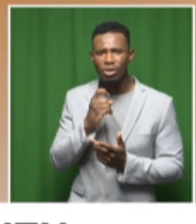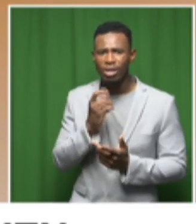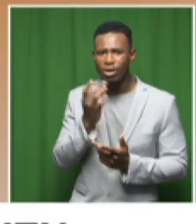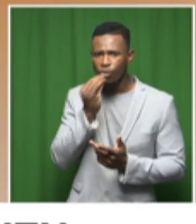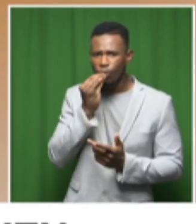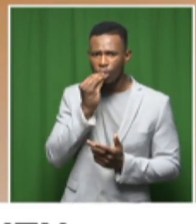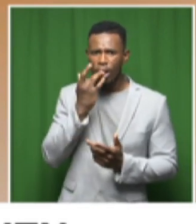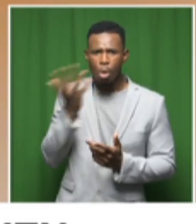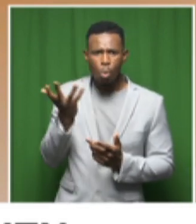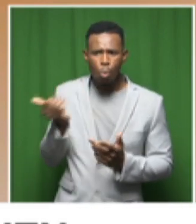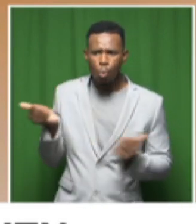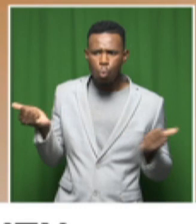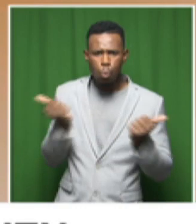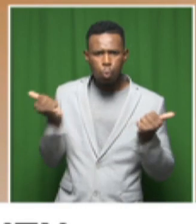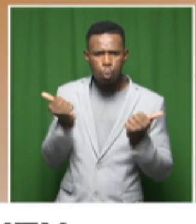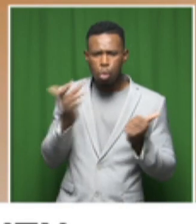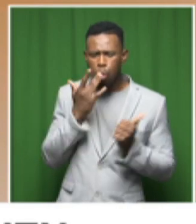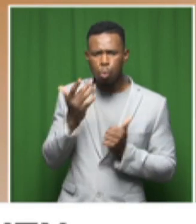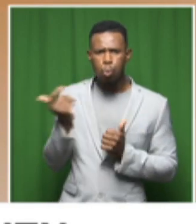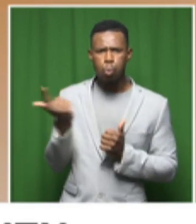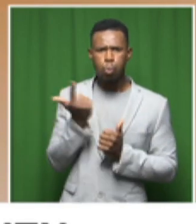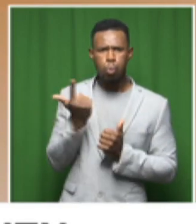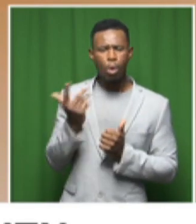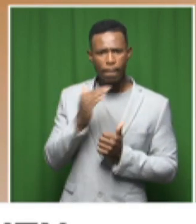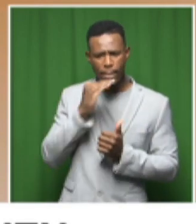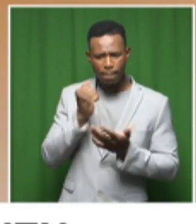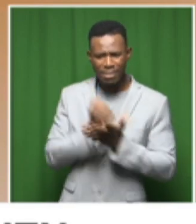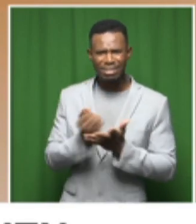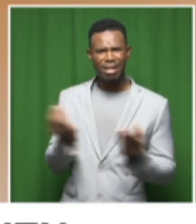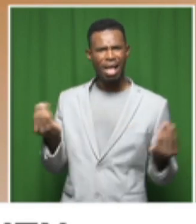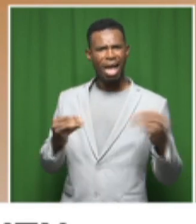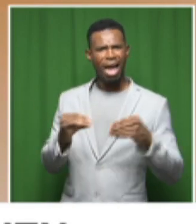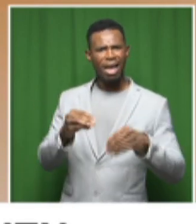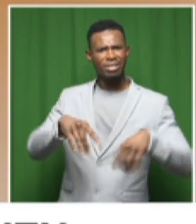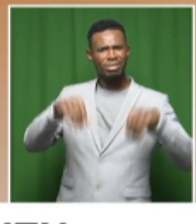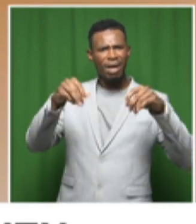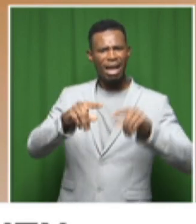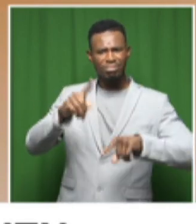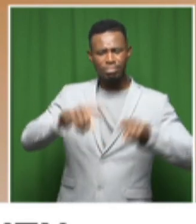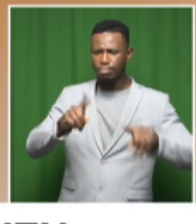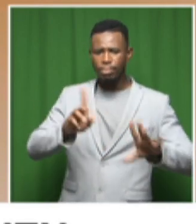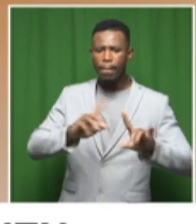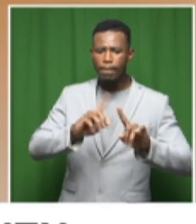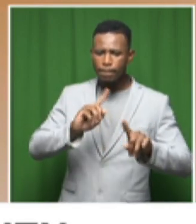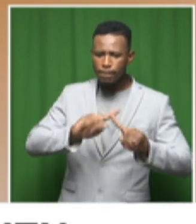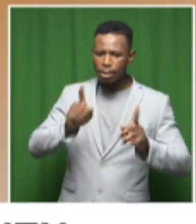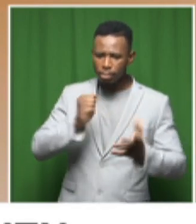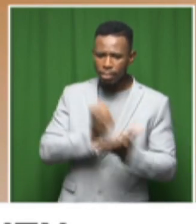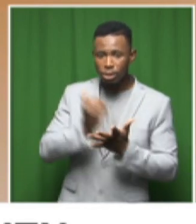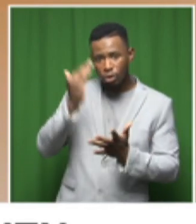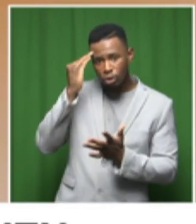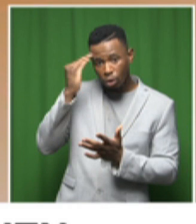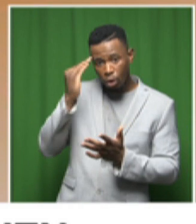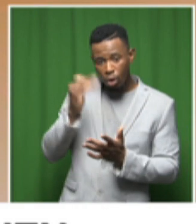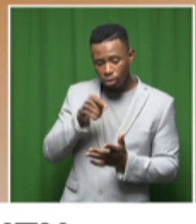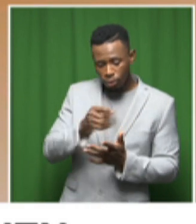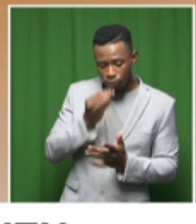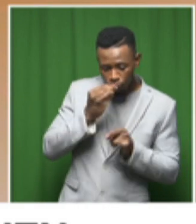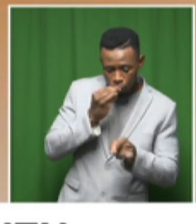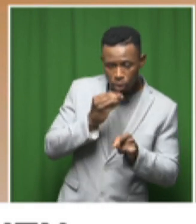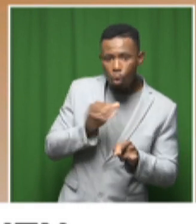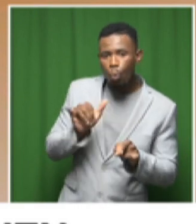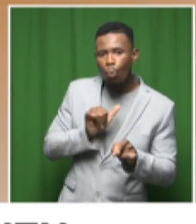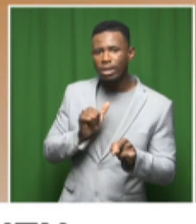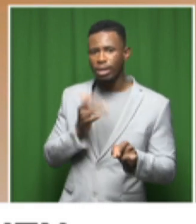or 10 different sauces just to get the flavors, but it's knowing which flavor goes with what sauce. Yes, and yes. I